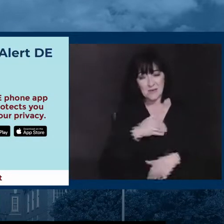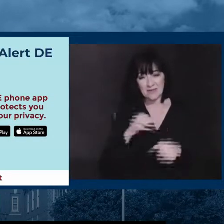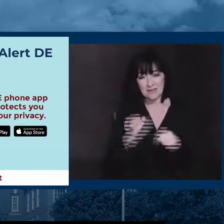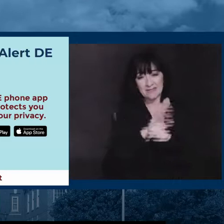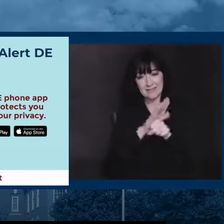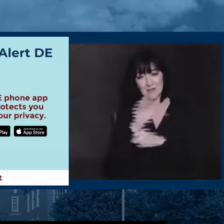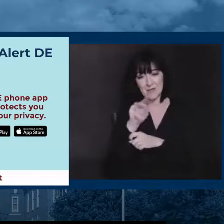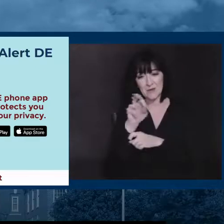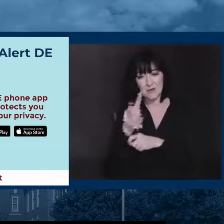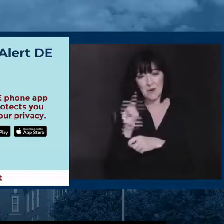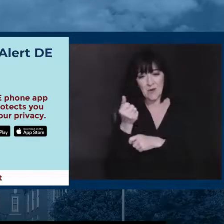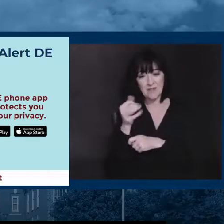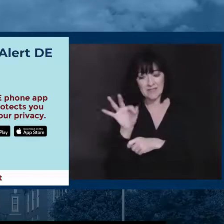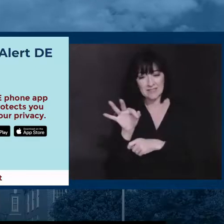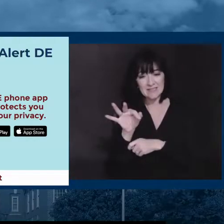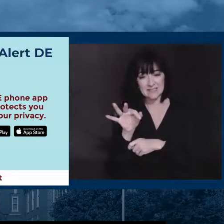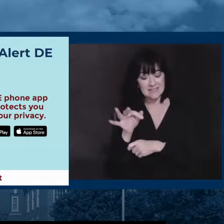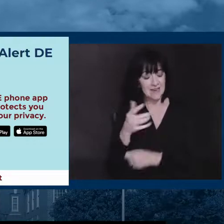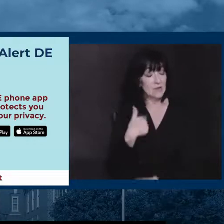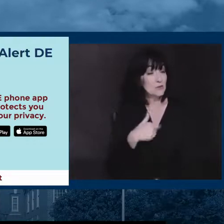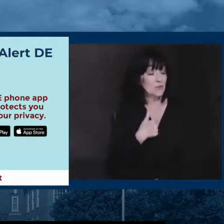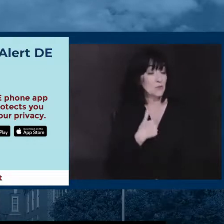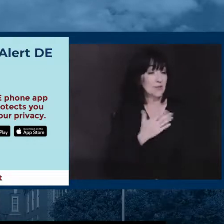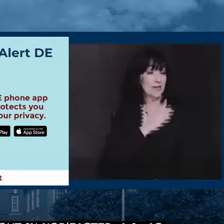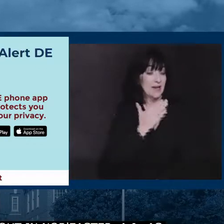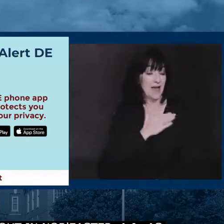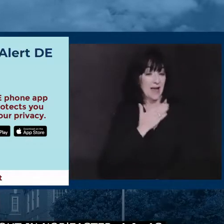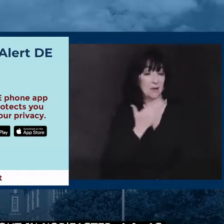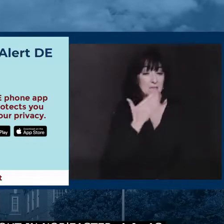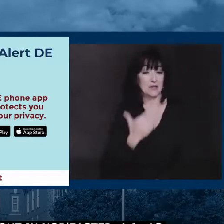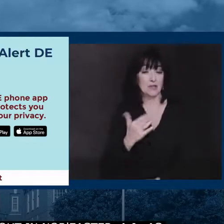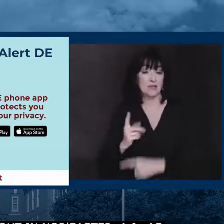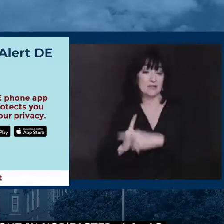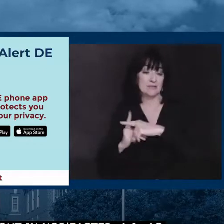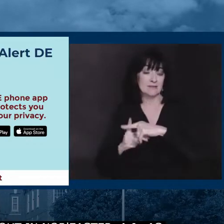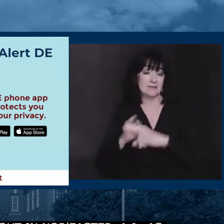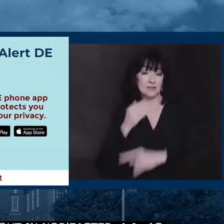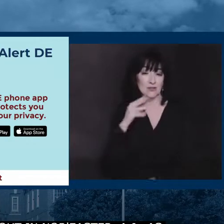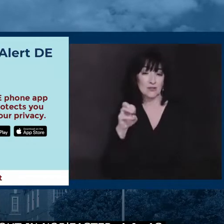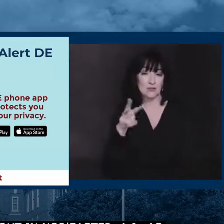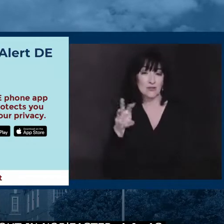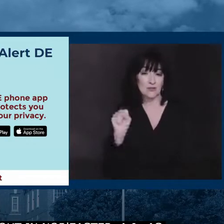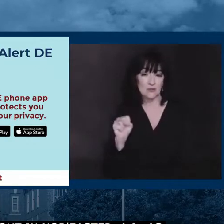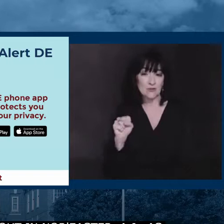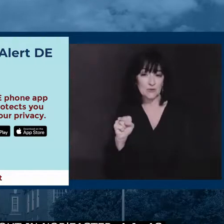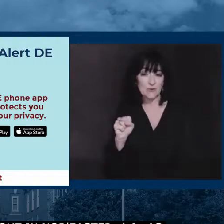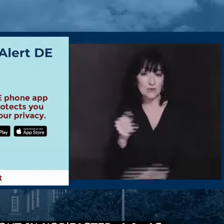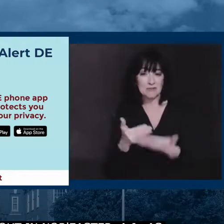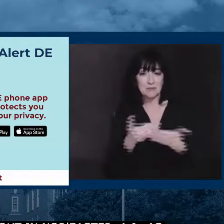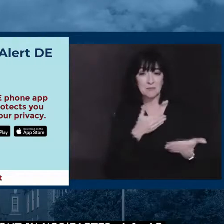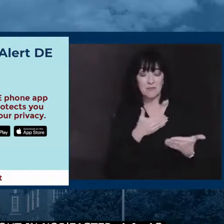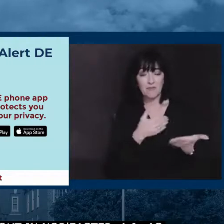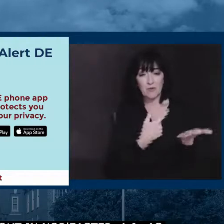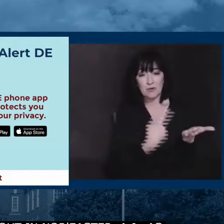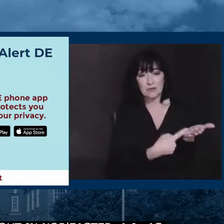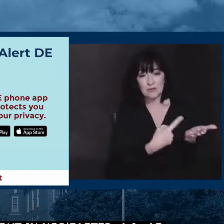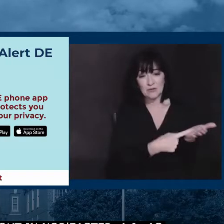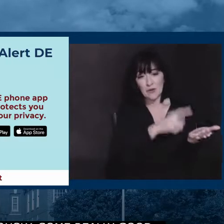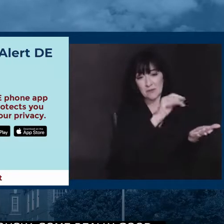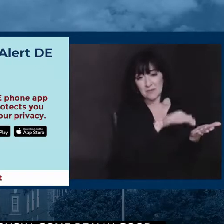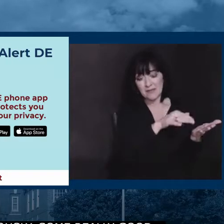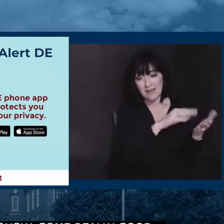good news out there, but the top, first of all, before we get to the top message